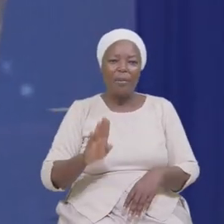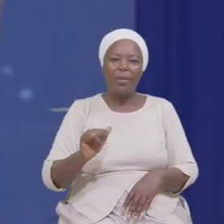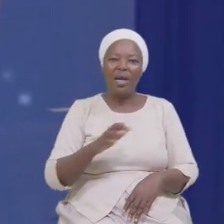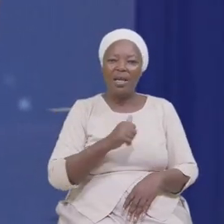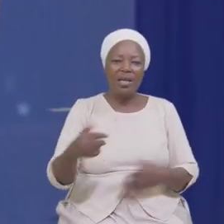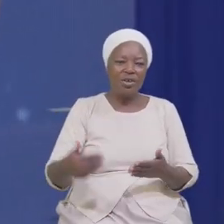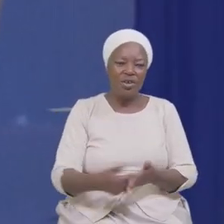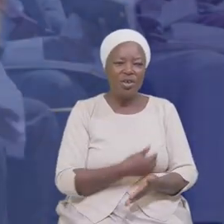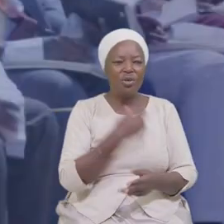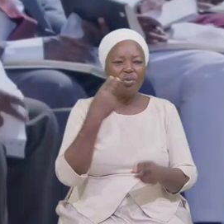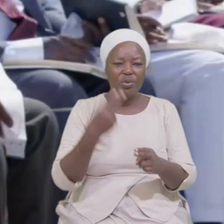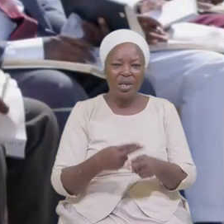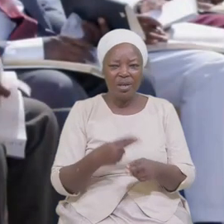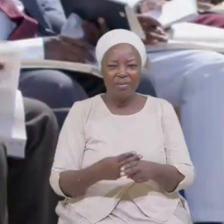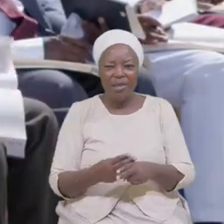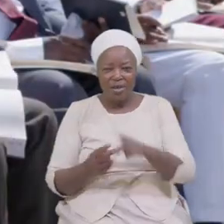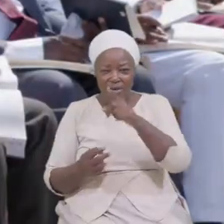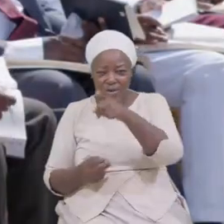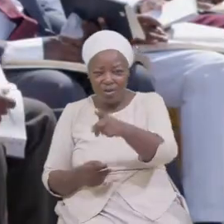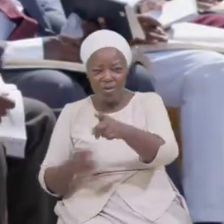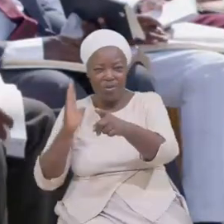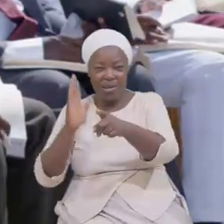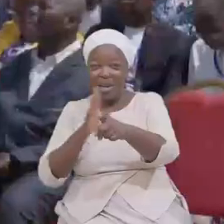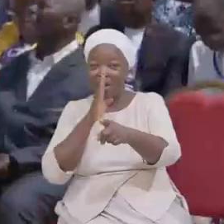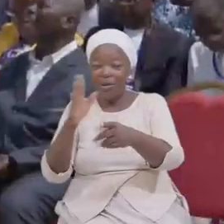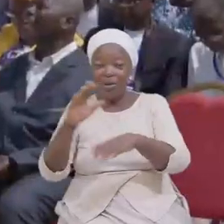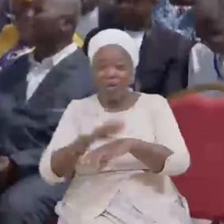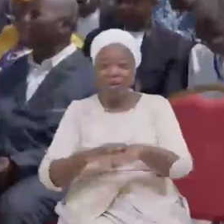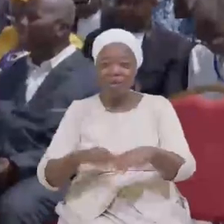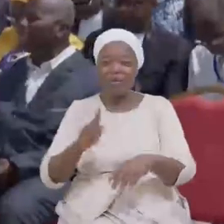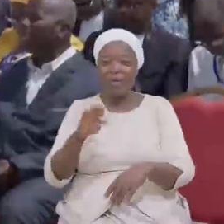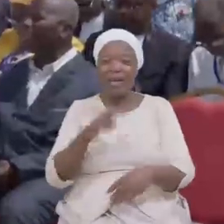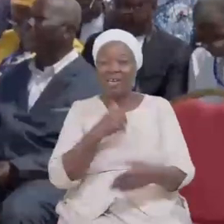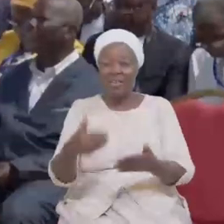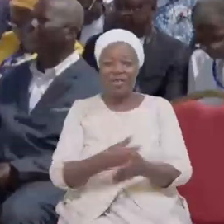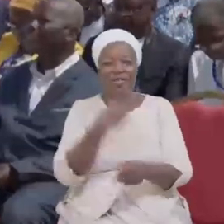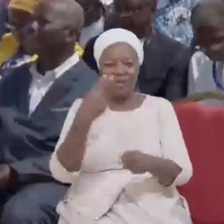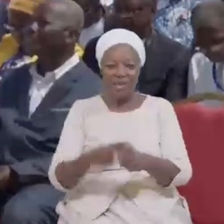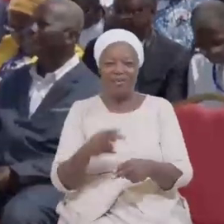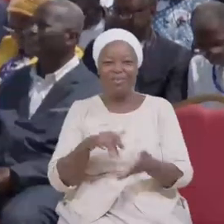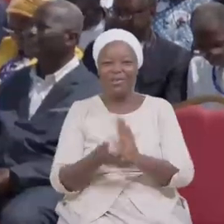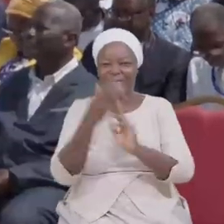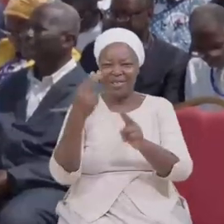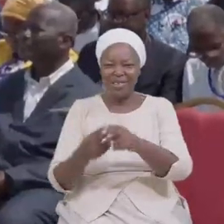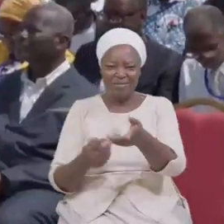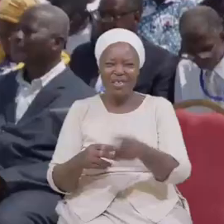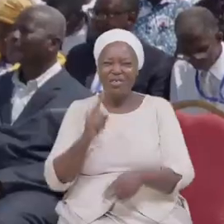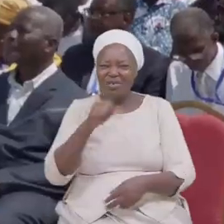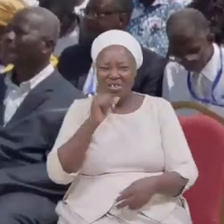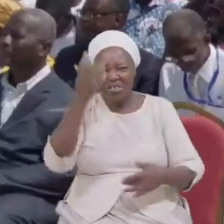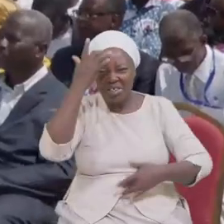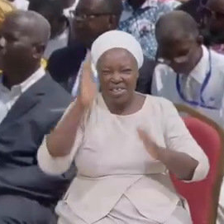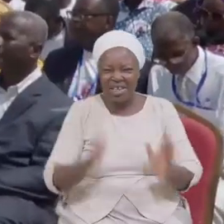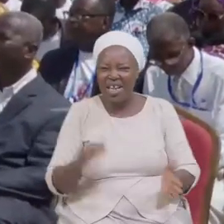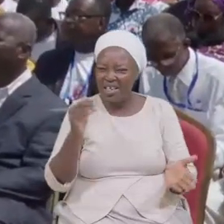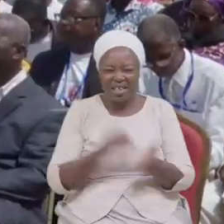name. By a new name. You are no more Sikla.